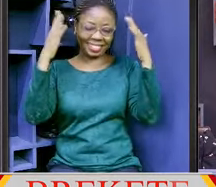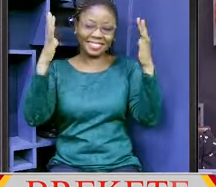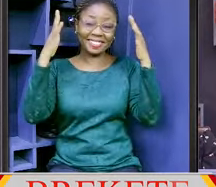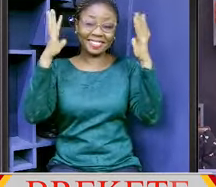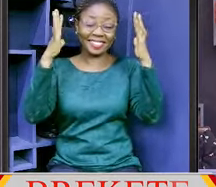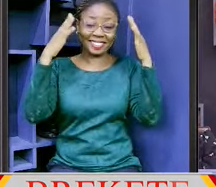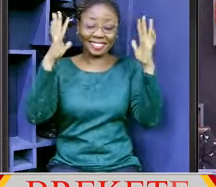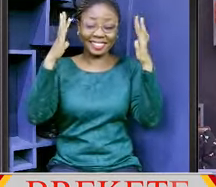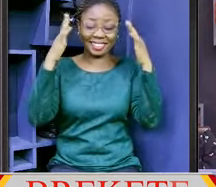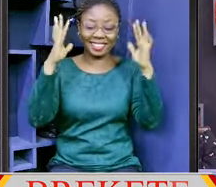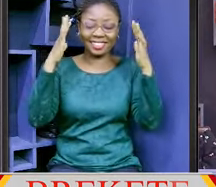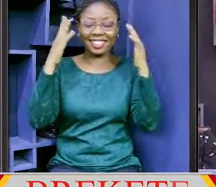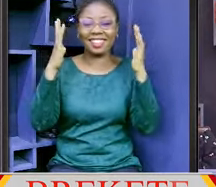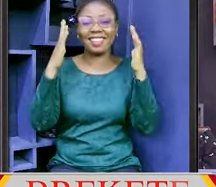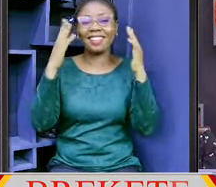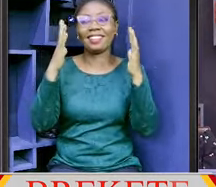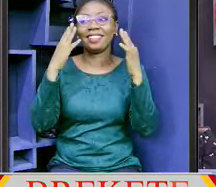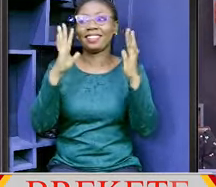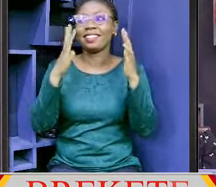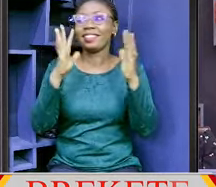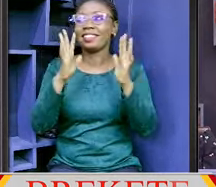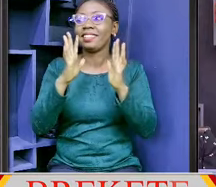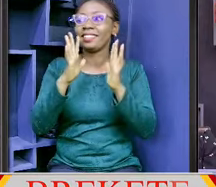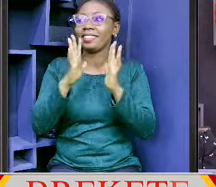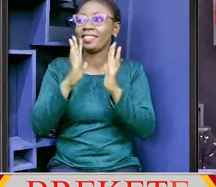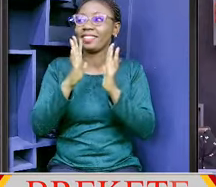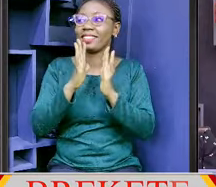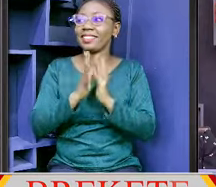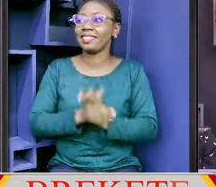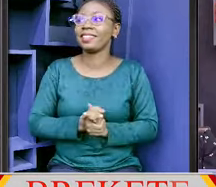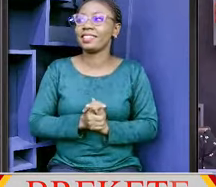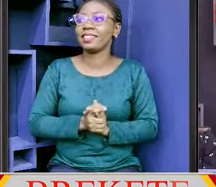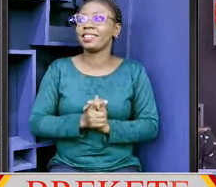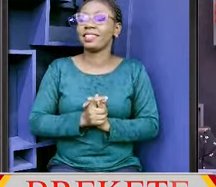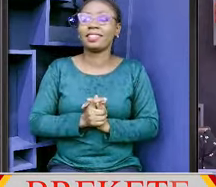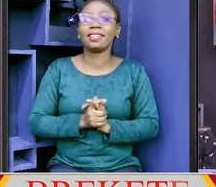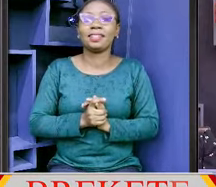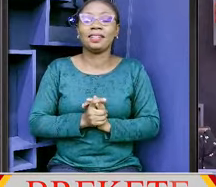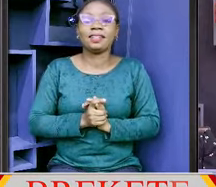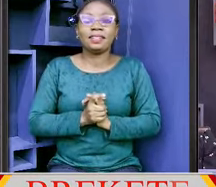God bless you, sir. Amen. Amen. When I not go appreciate Mama Destiny, Abi.